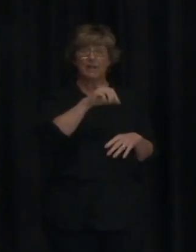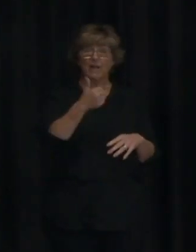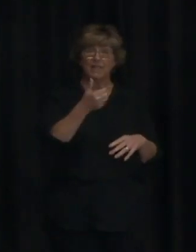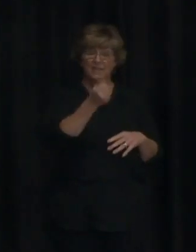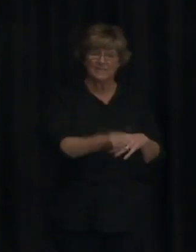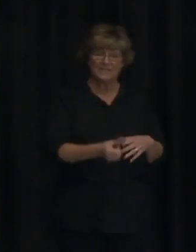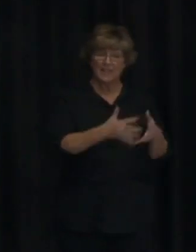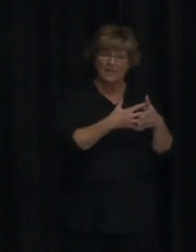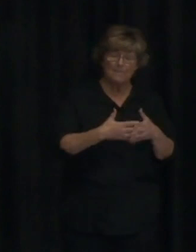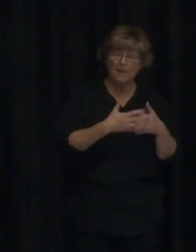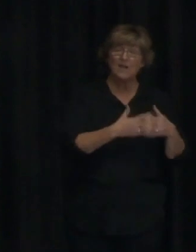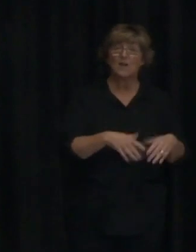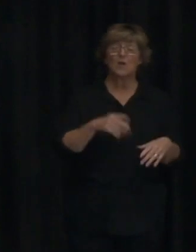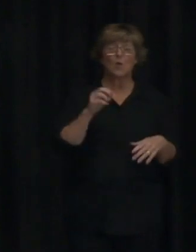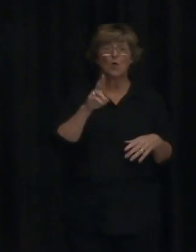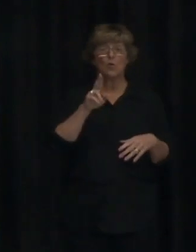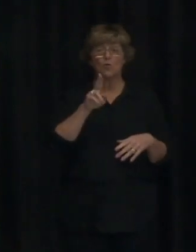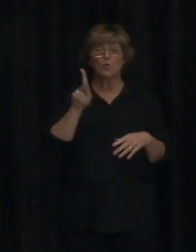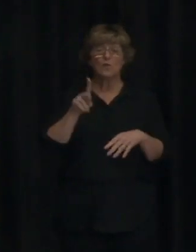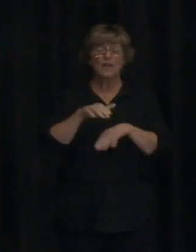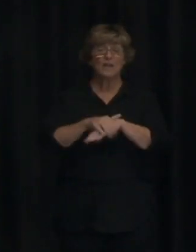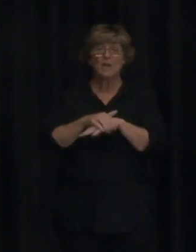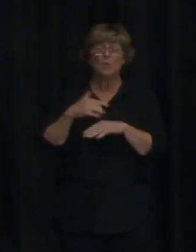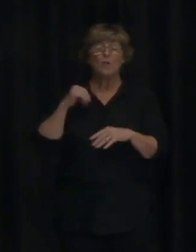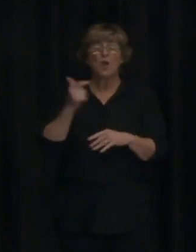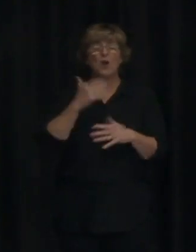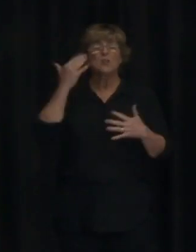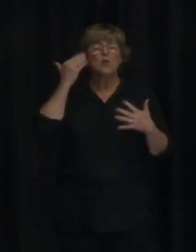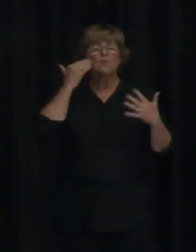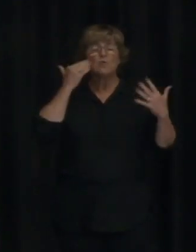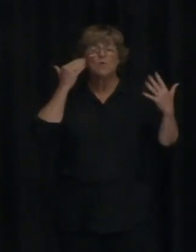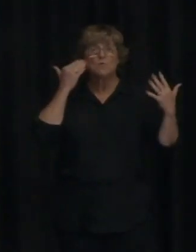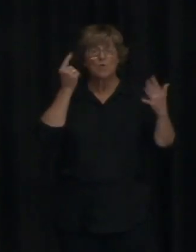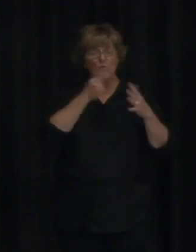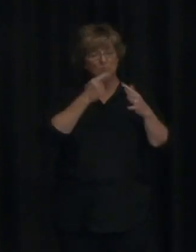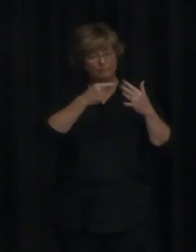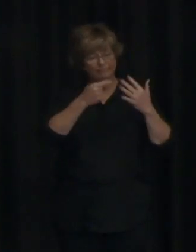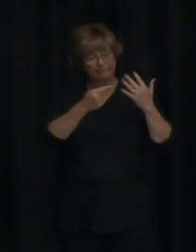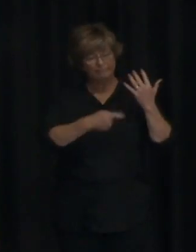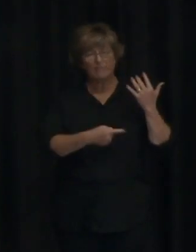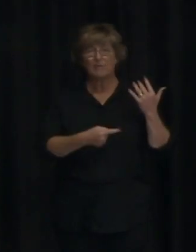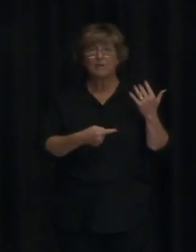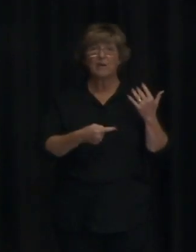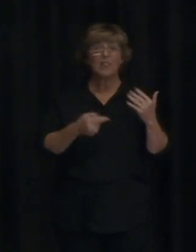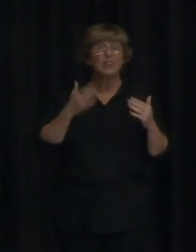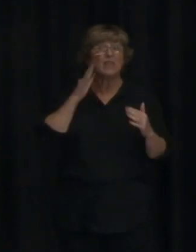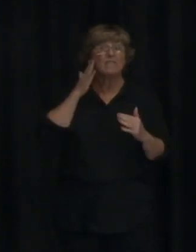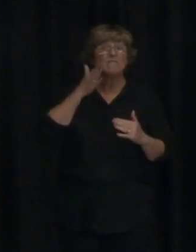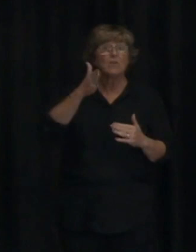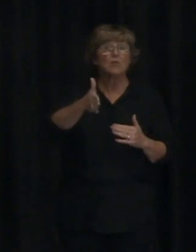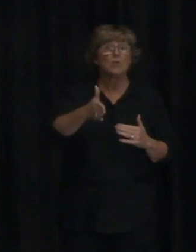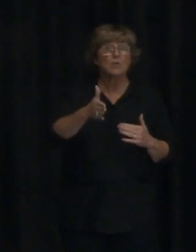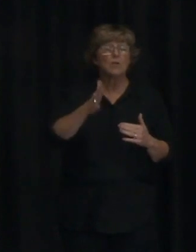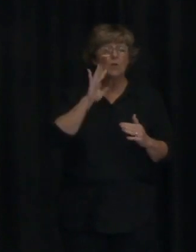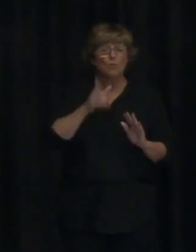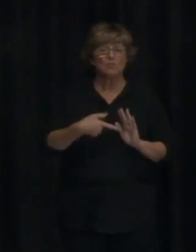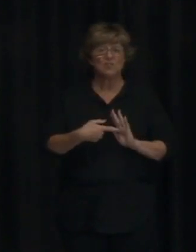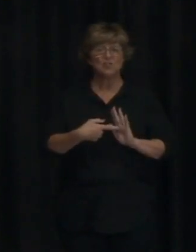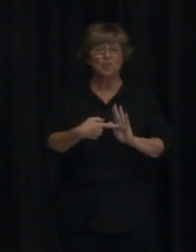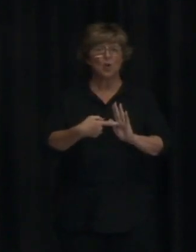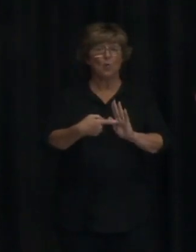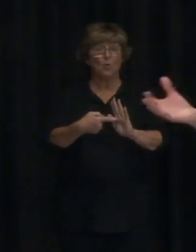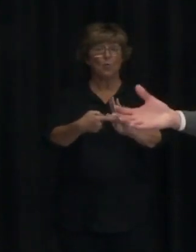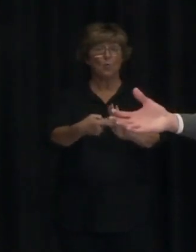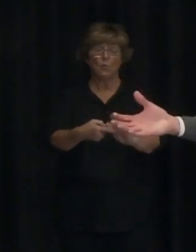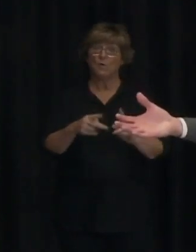200 cases now reported. We're all mindful of that. And so that, you know, the future will unfold, and we will